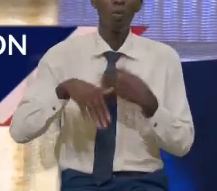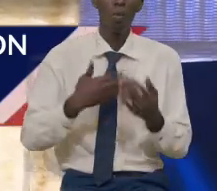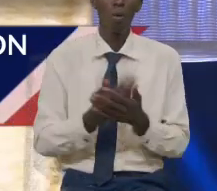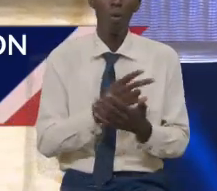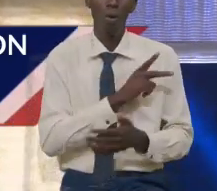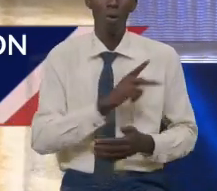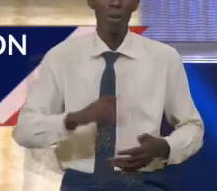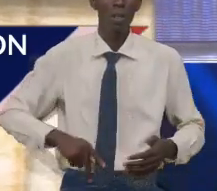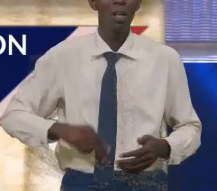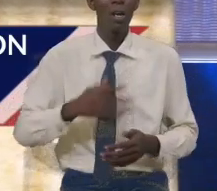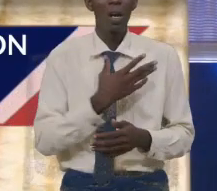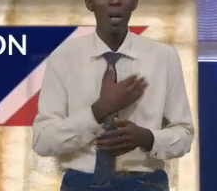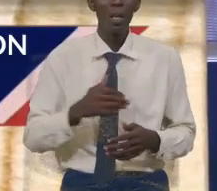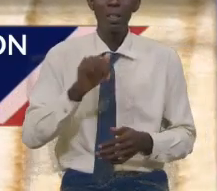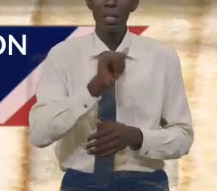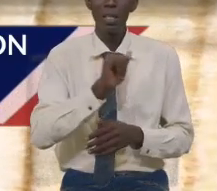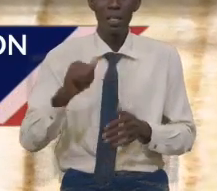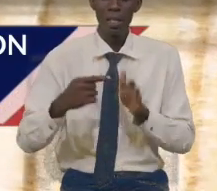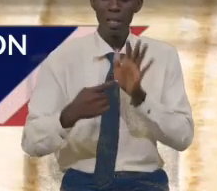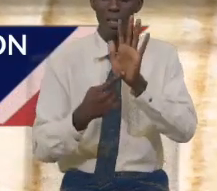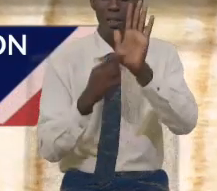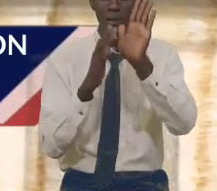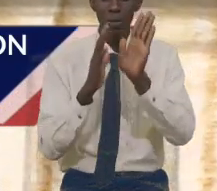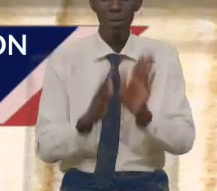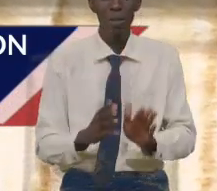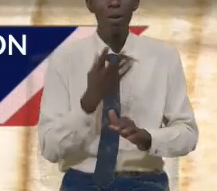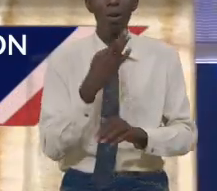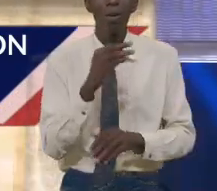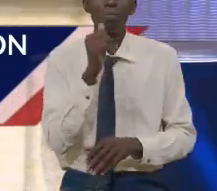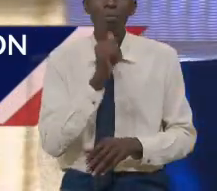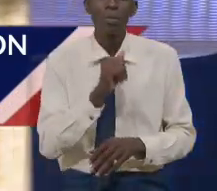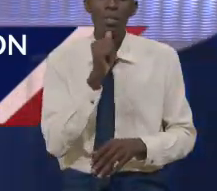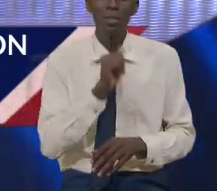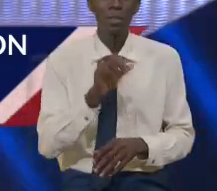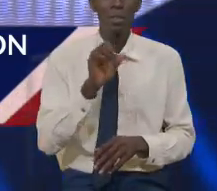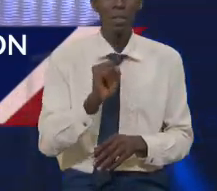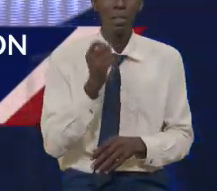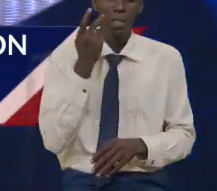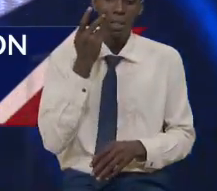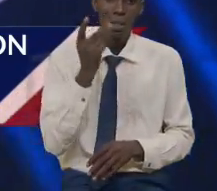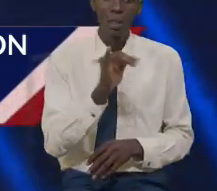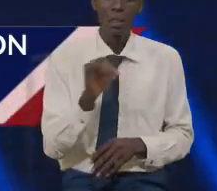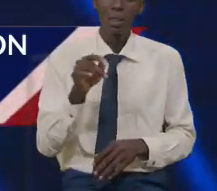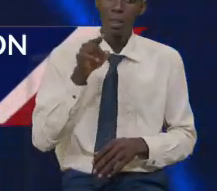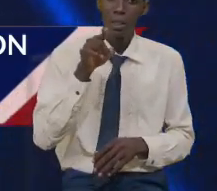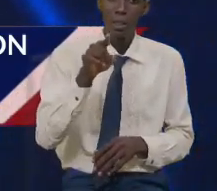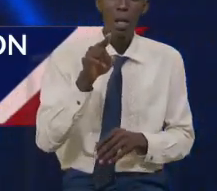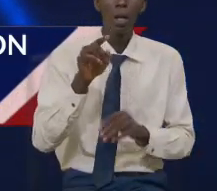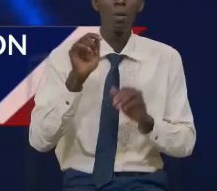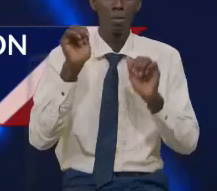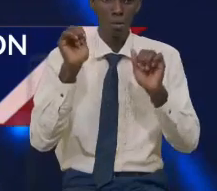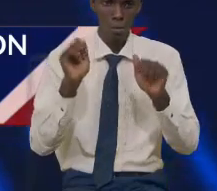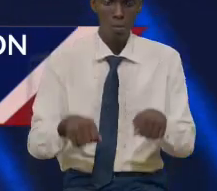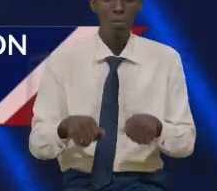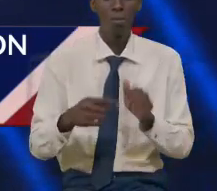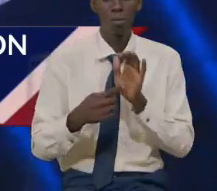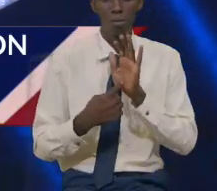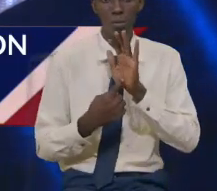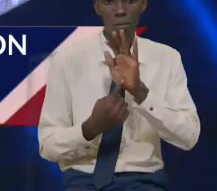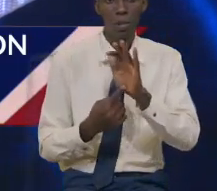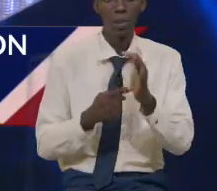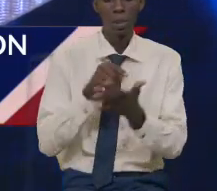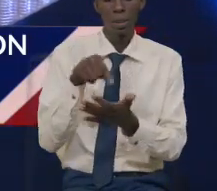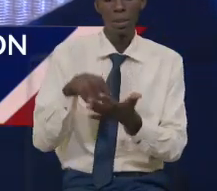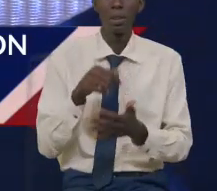a revealer of secrets, seeing thou couldest reveal